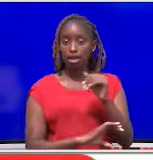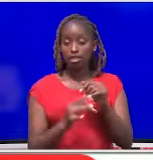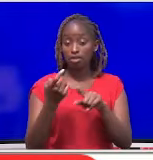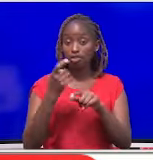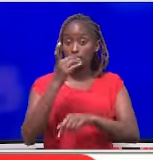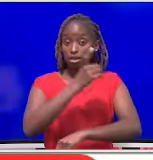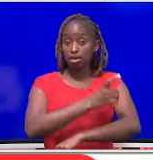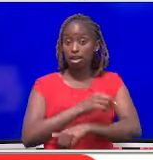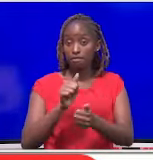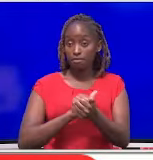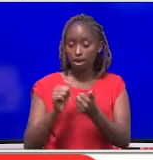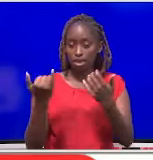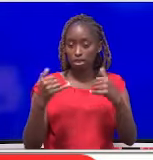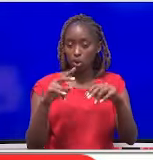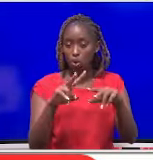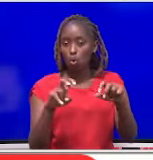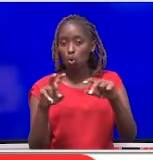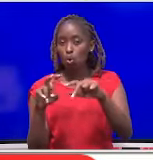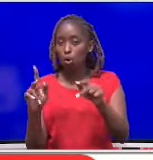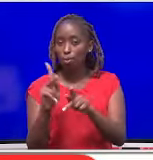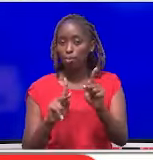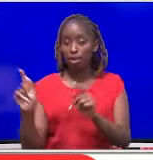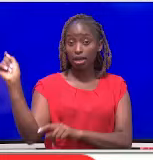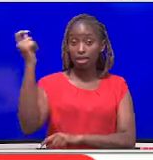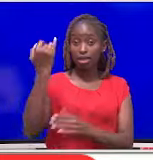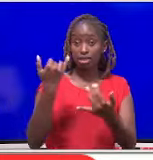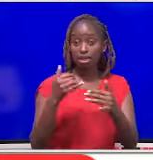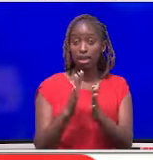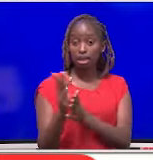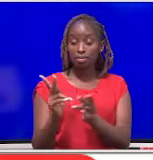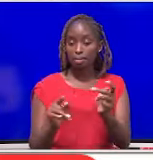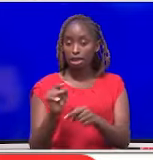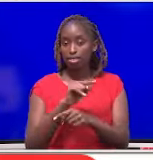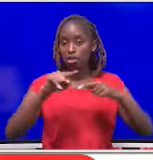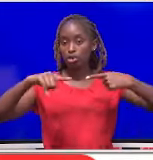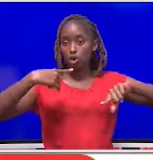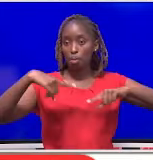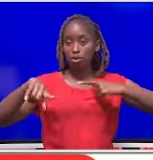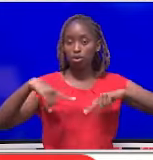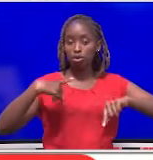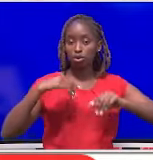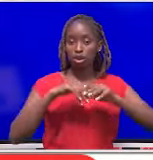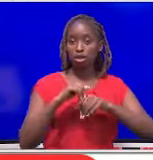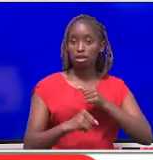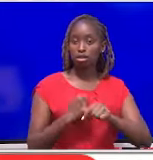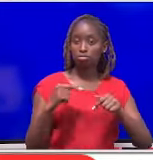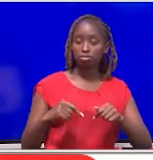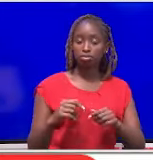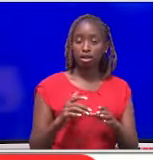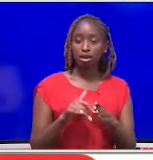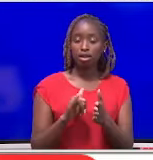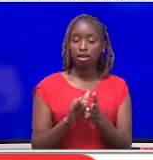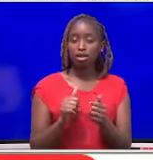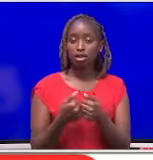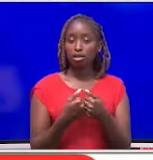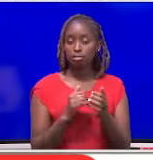siku ya Ijumaa kuchunguza maandalizi ya Kenya ya kuandaa mashindano ya CHAN mwaka huu na dimba la soka barani Afrika